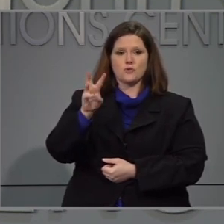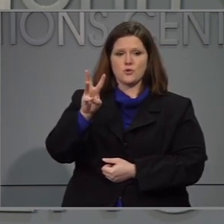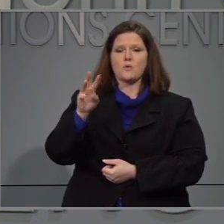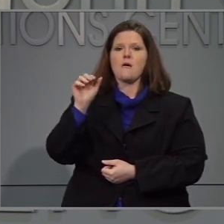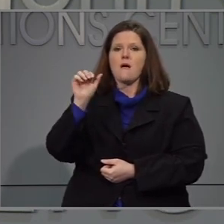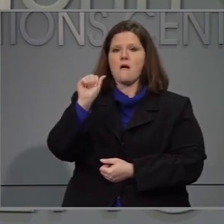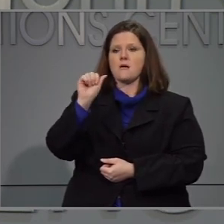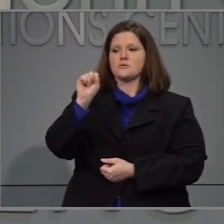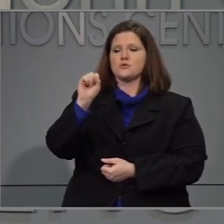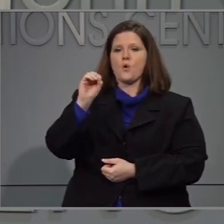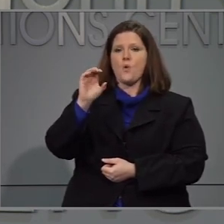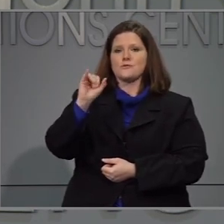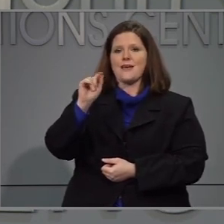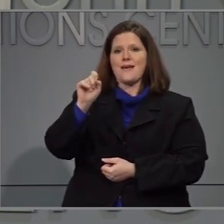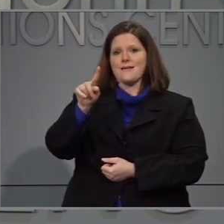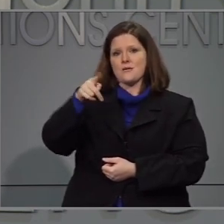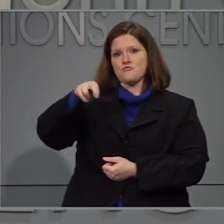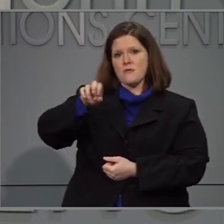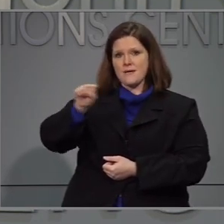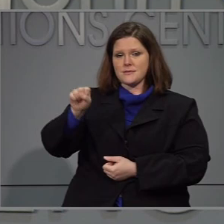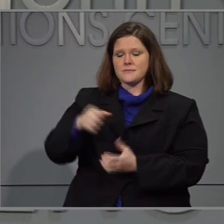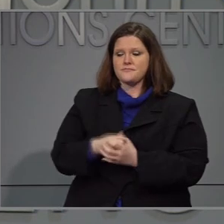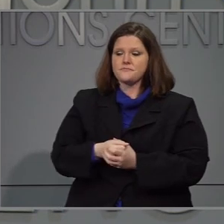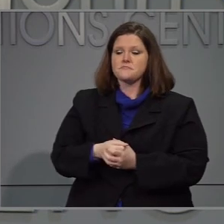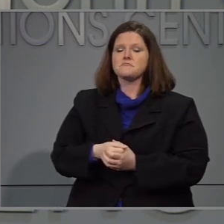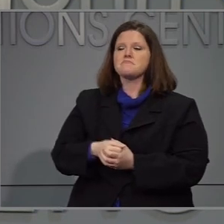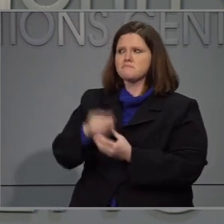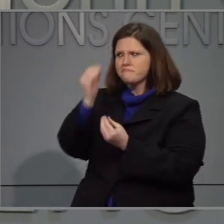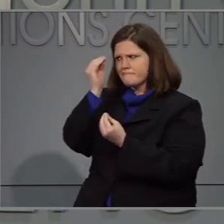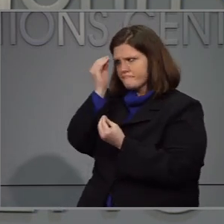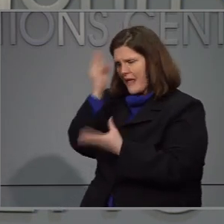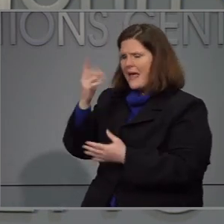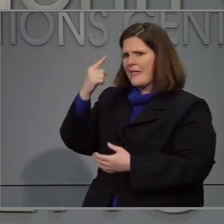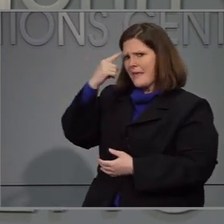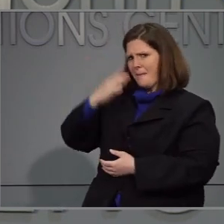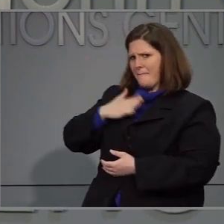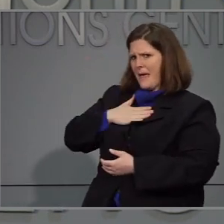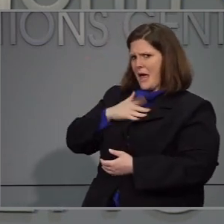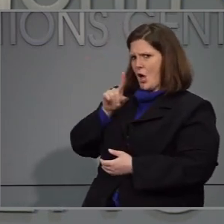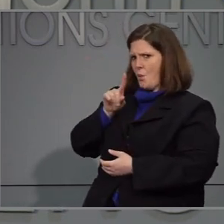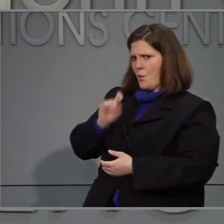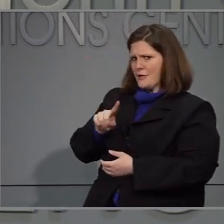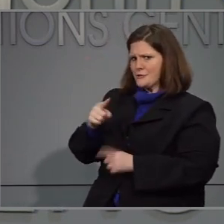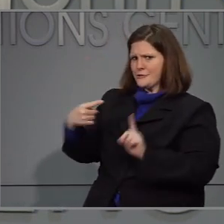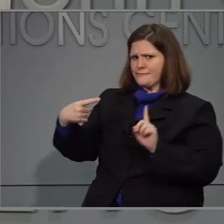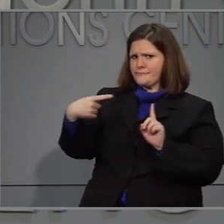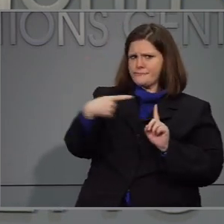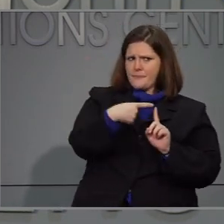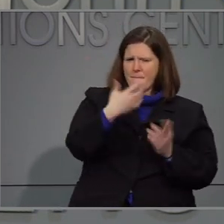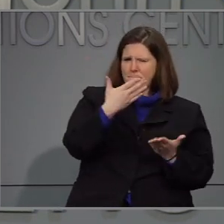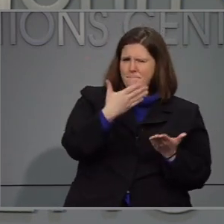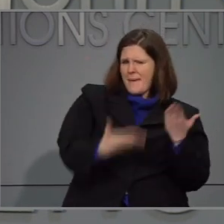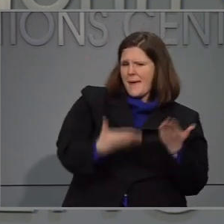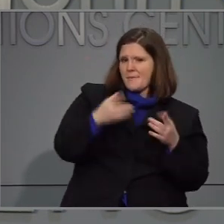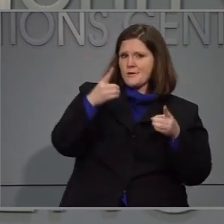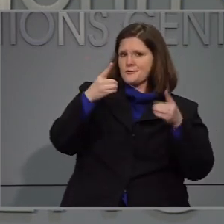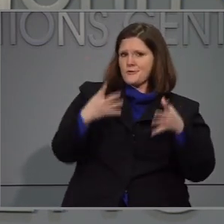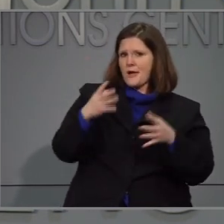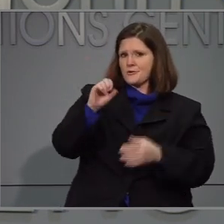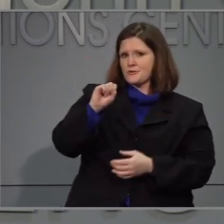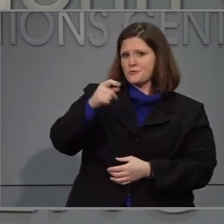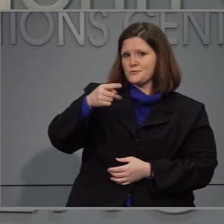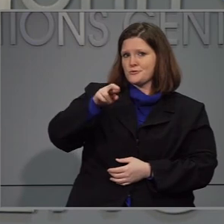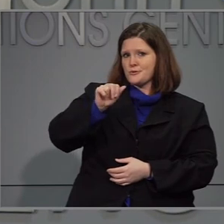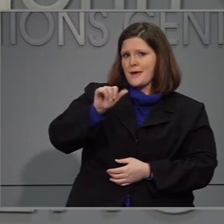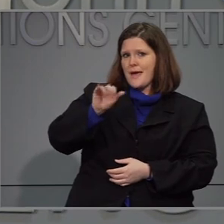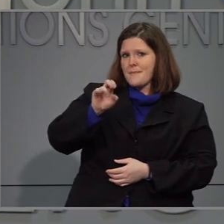Hi, this is Jonathan Drew from the Associated Press. I think this one may be for Director Sprayberry or Secretary Cohen.